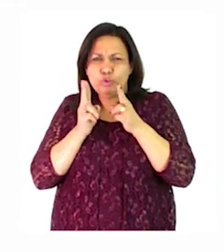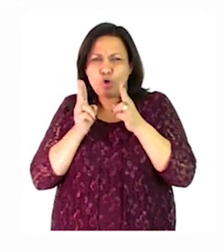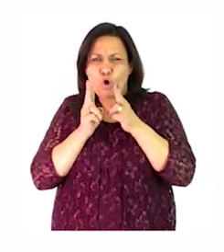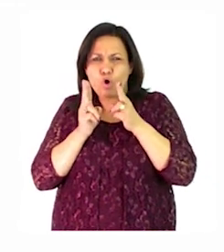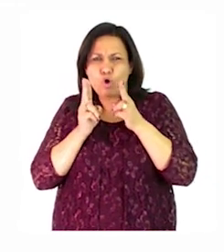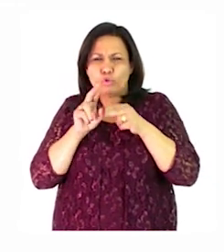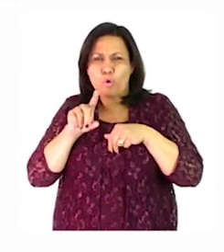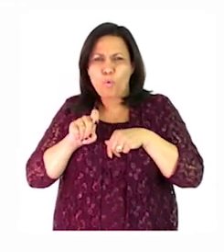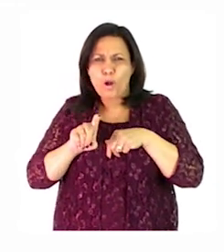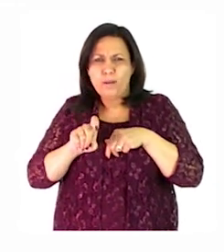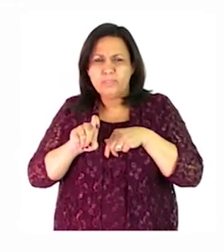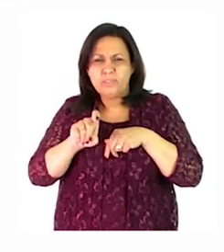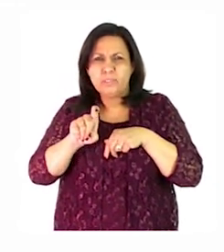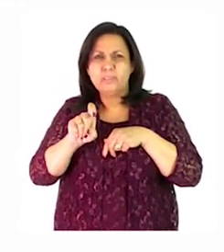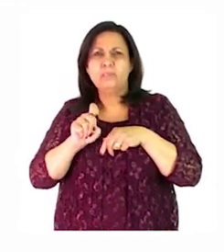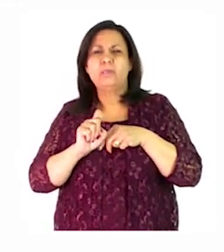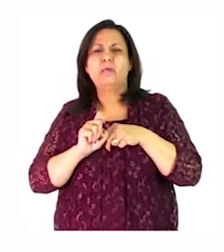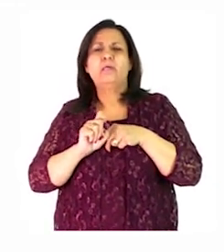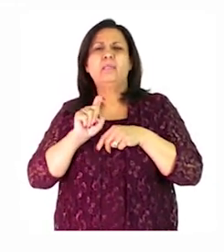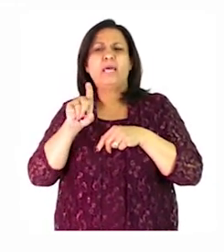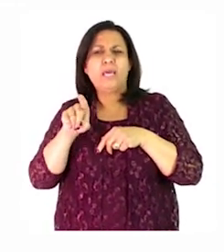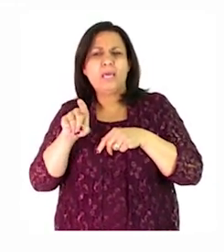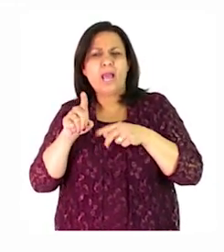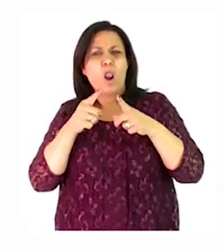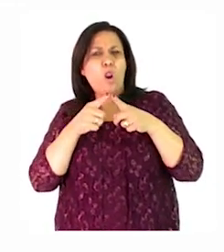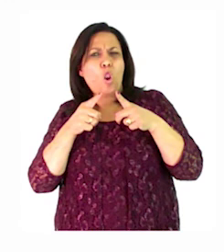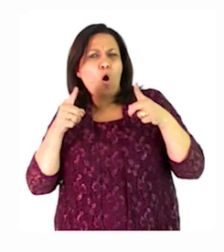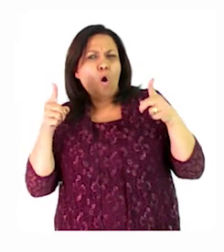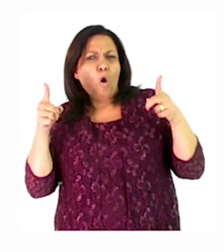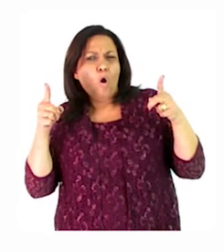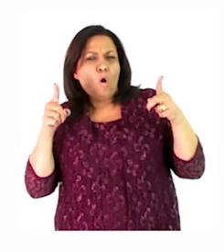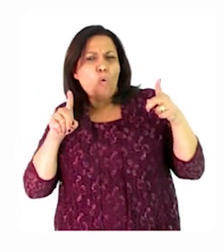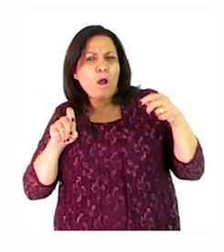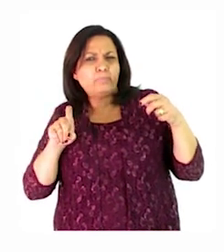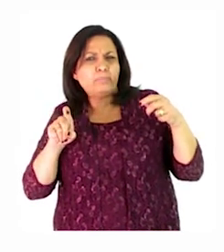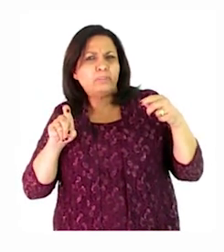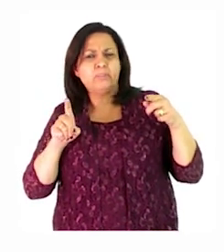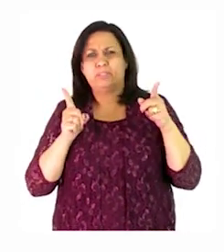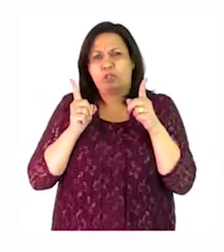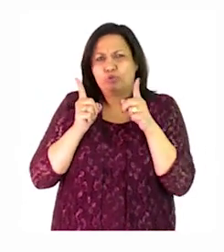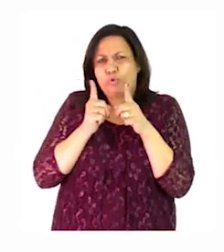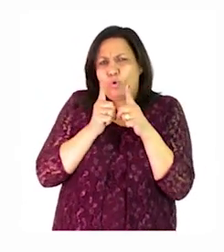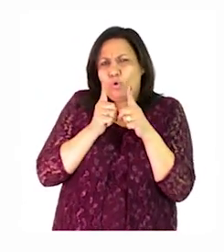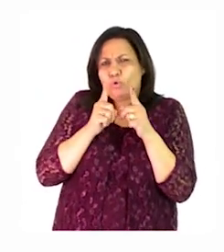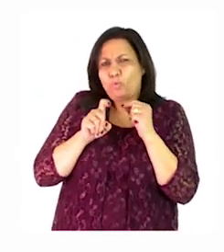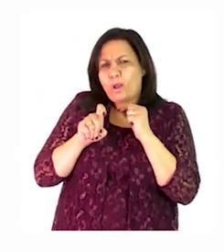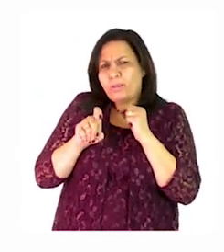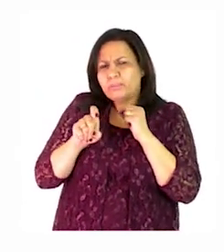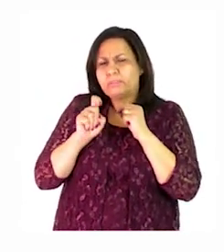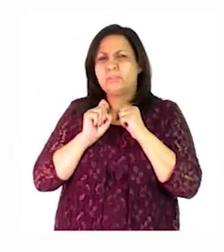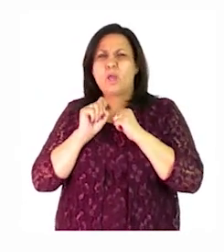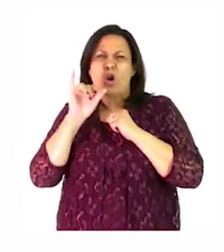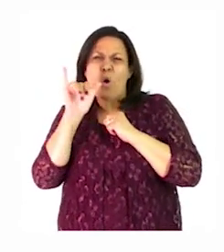are long worms and short worms. In other terms, it means